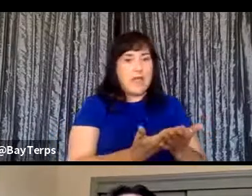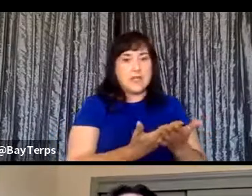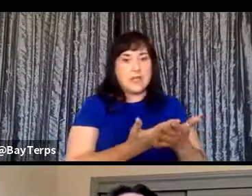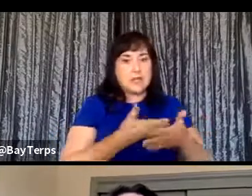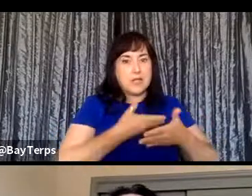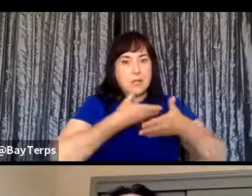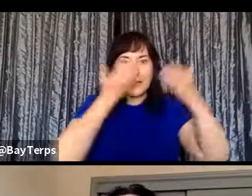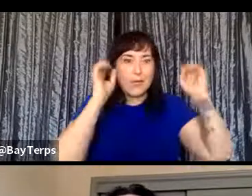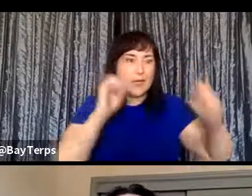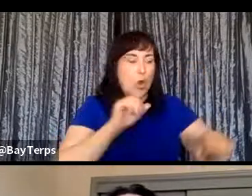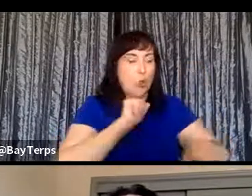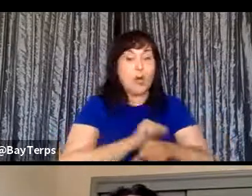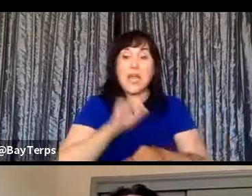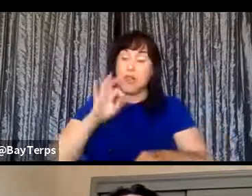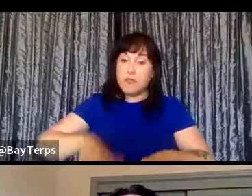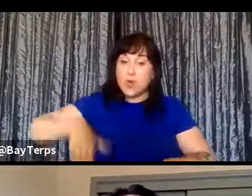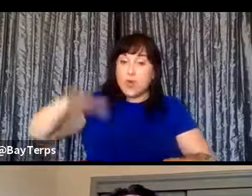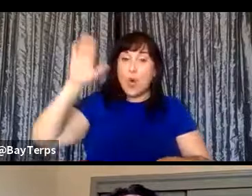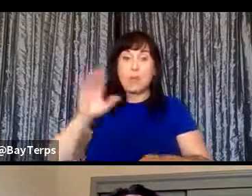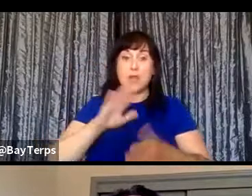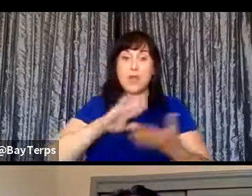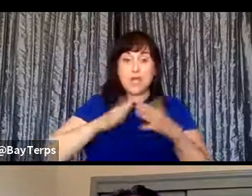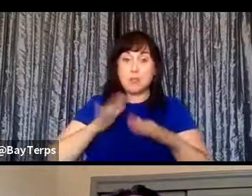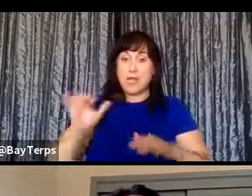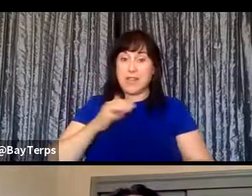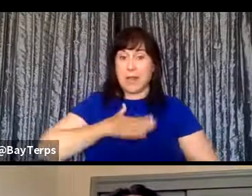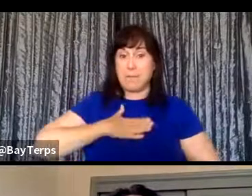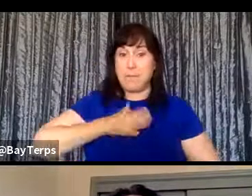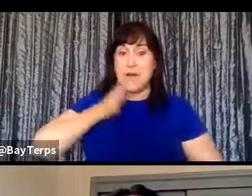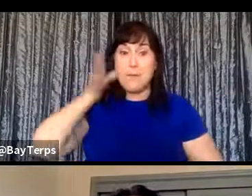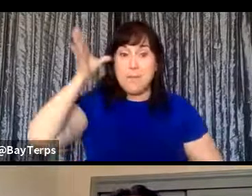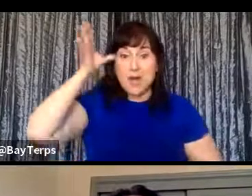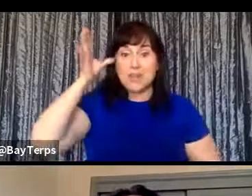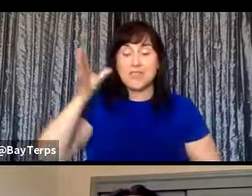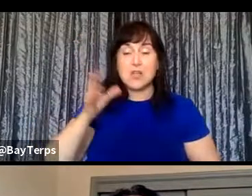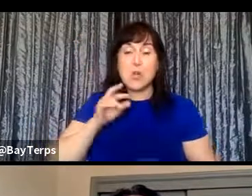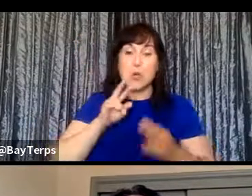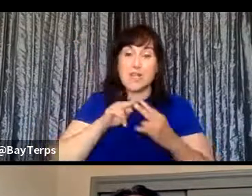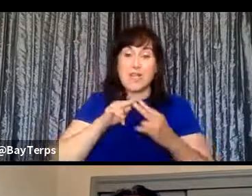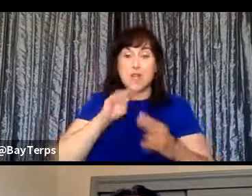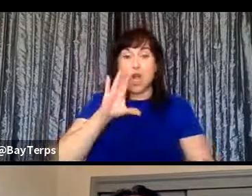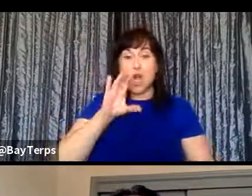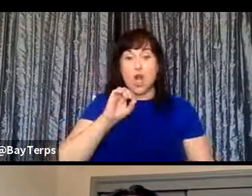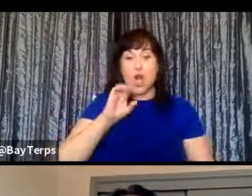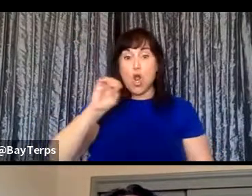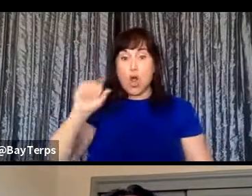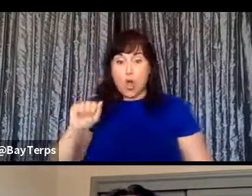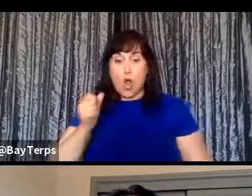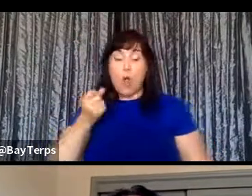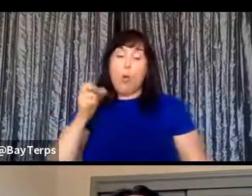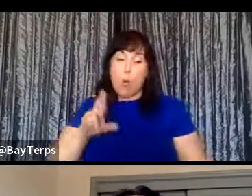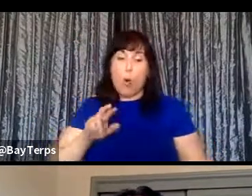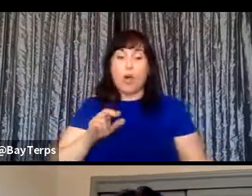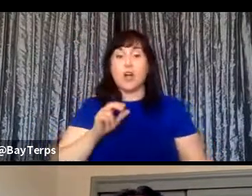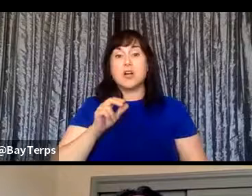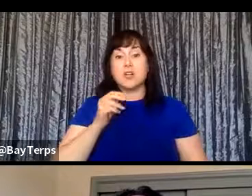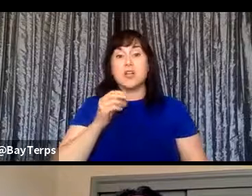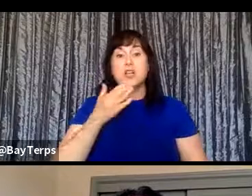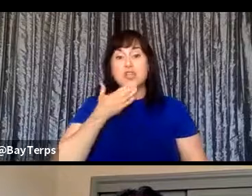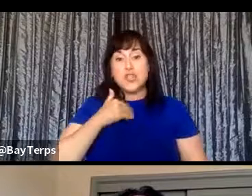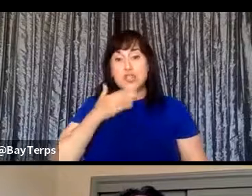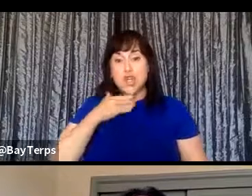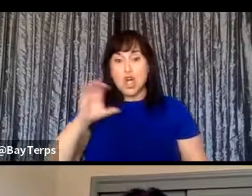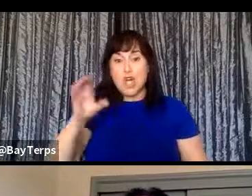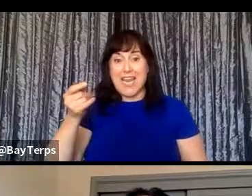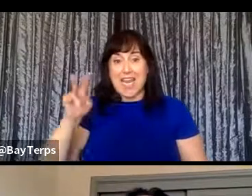If you grew up in a community like my parents did, which was either cocoa or sugarcane, you were often doing the same job as what